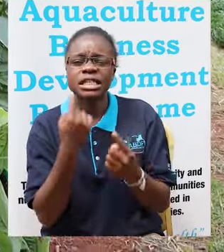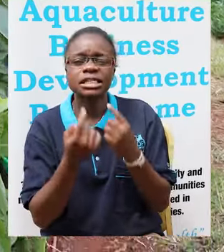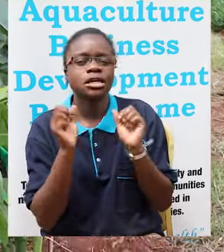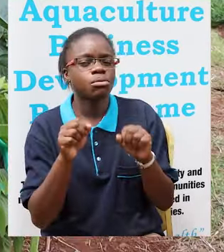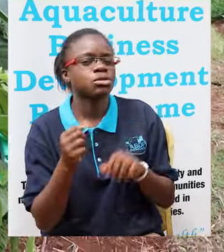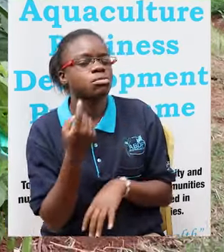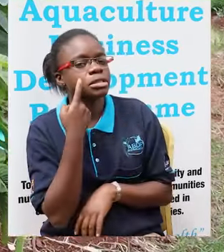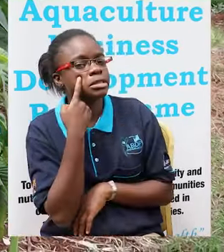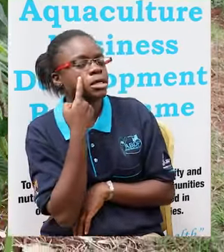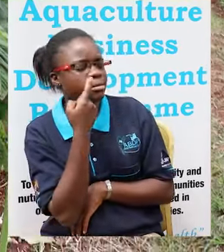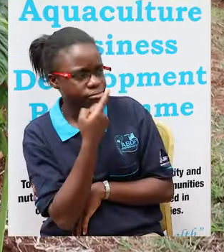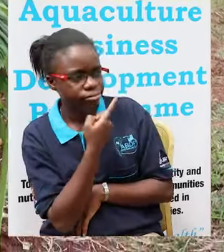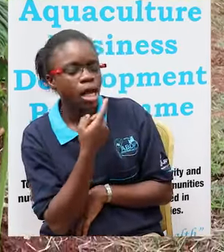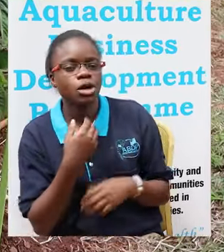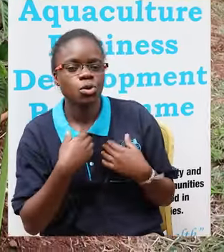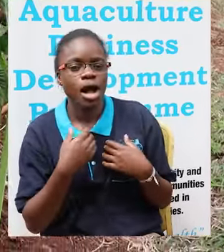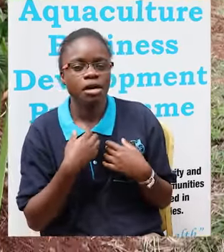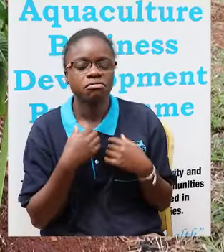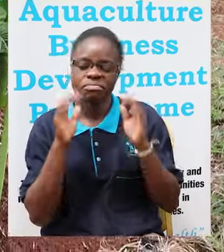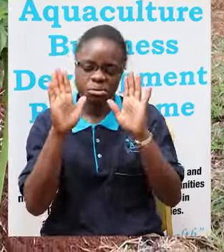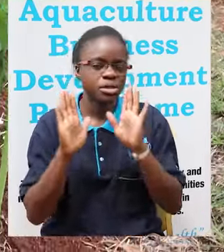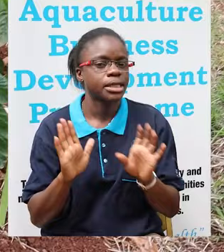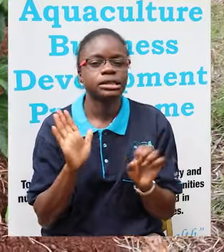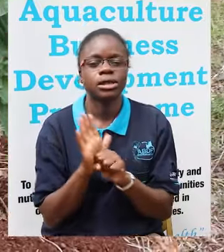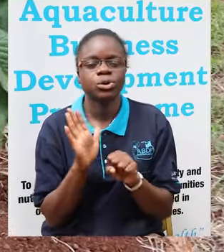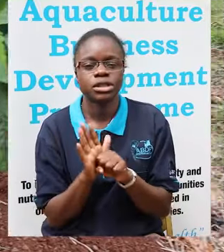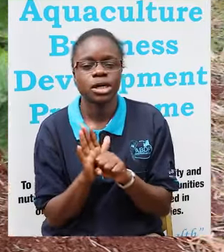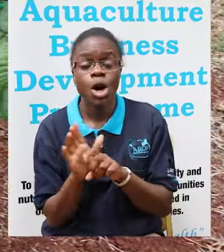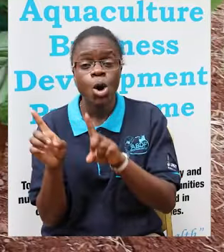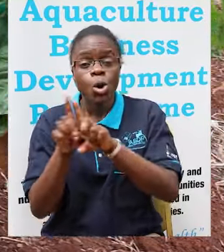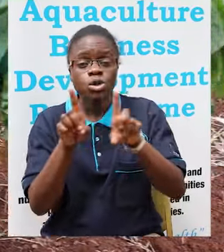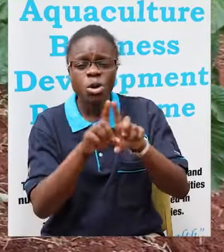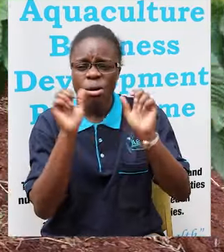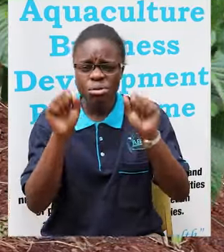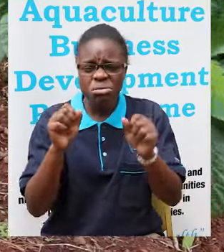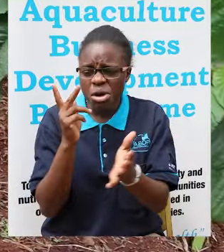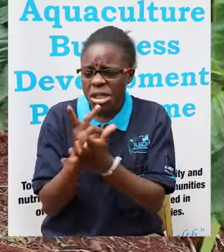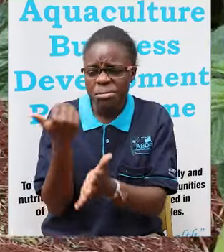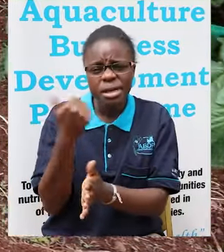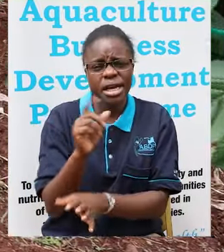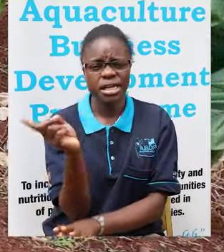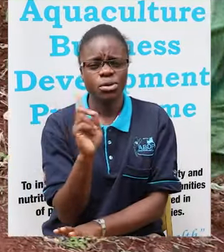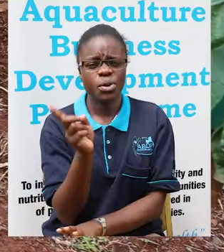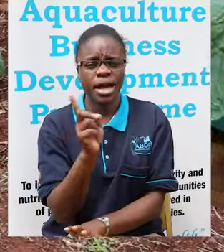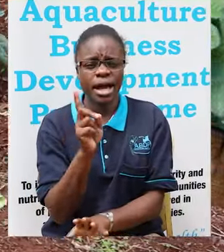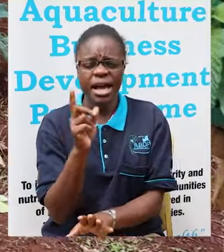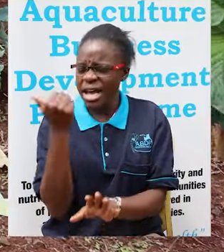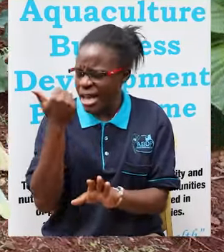small garden. That is the importance of this garden. And it can also be placed anywhere, like